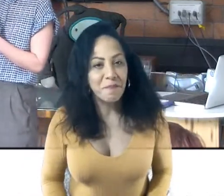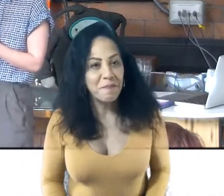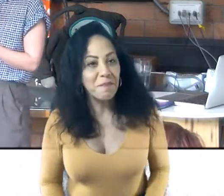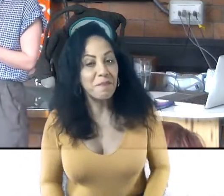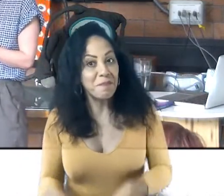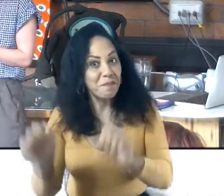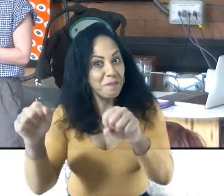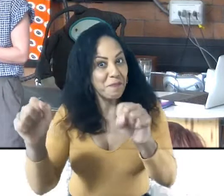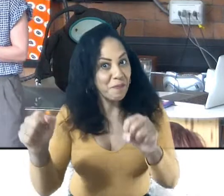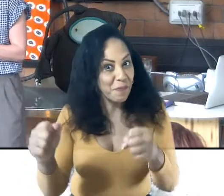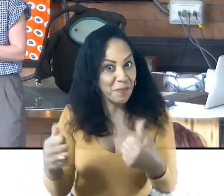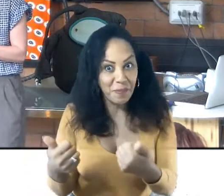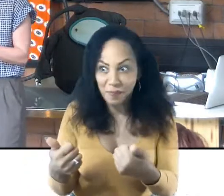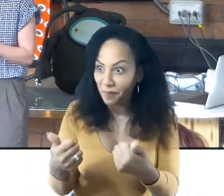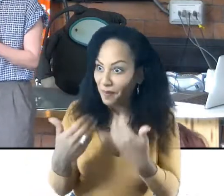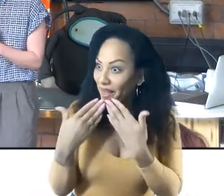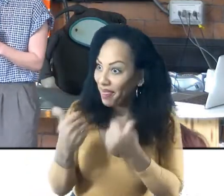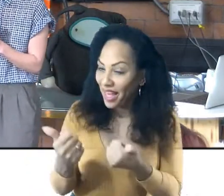in the room, first of all?